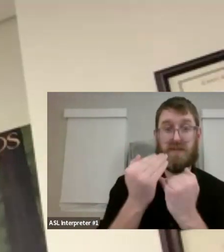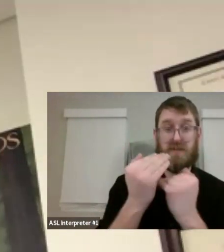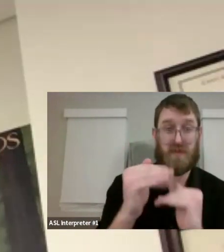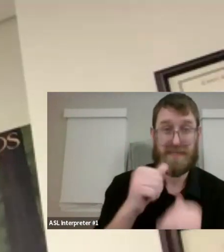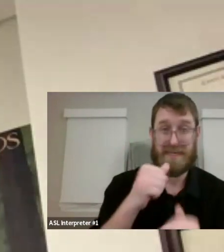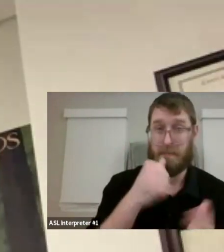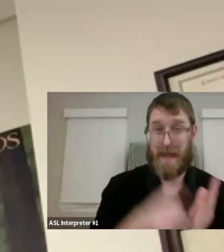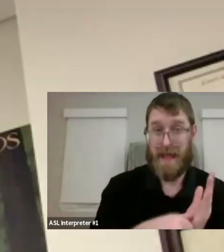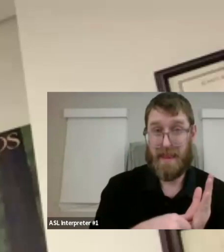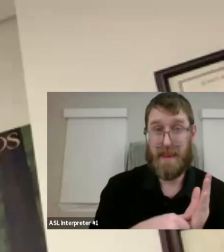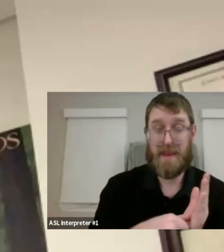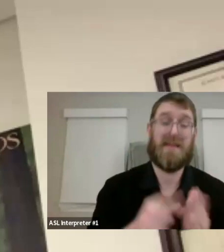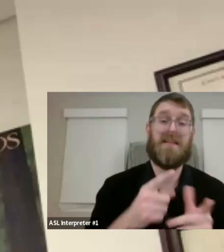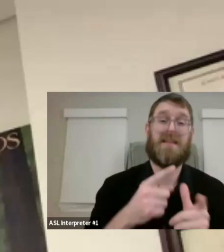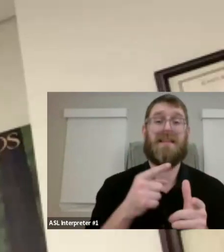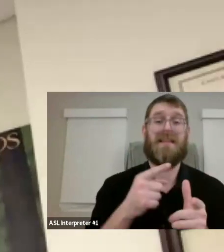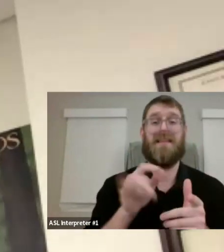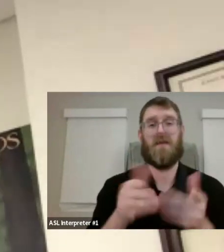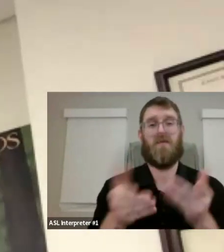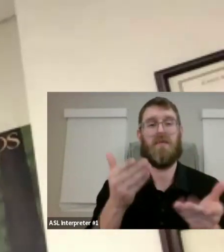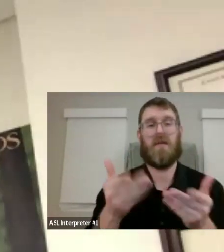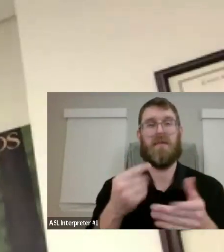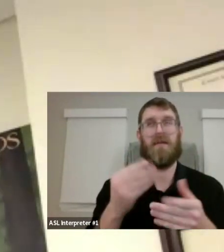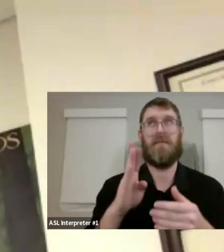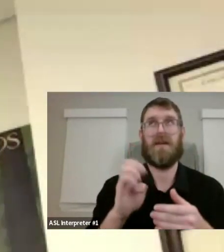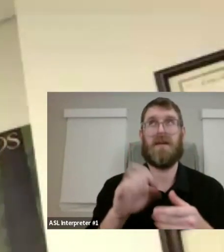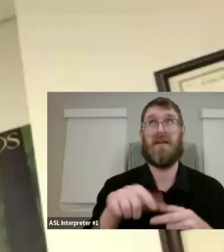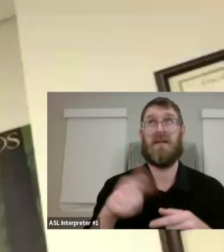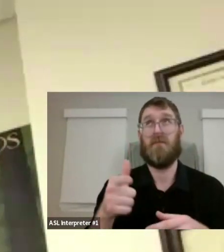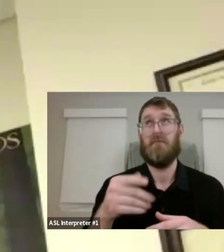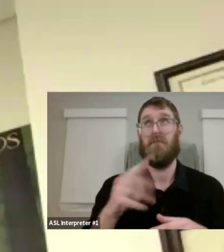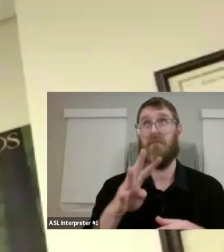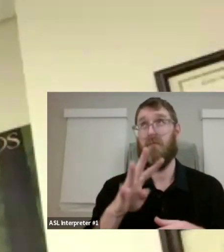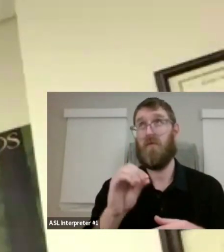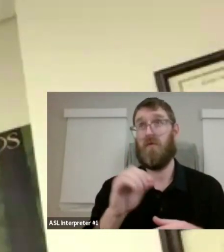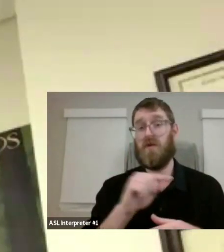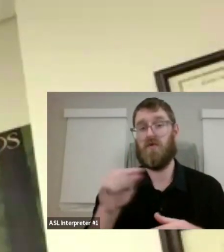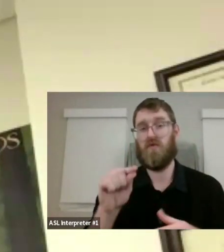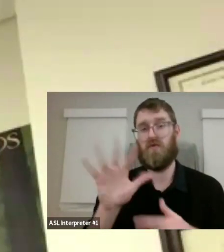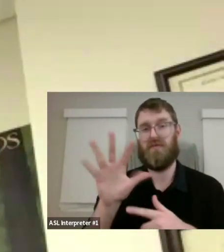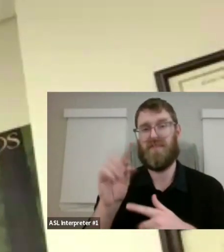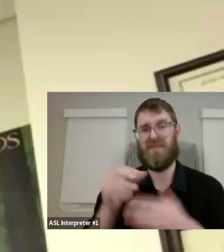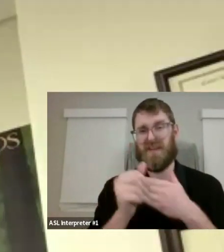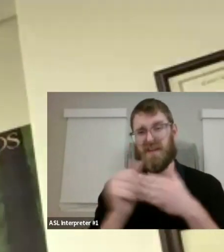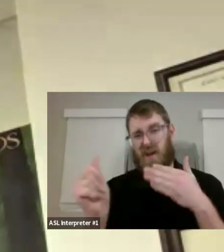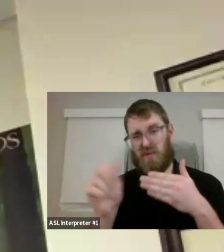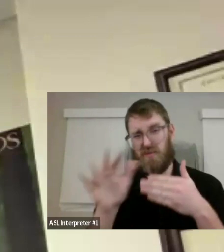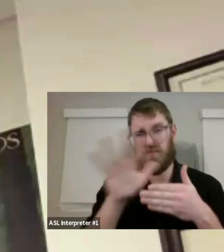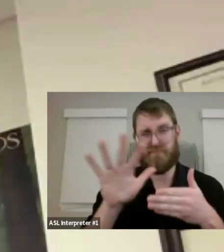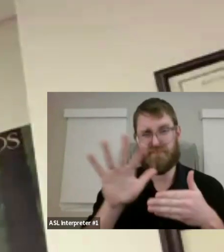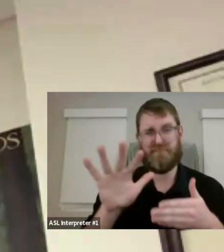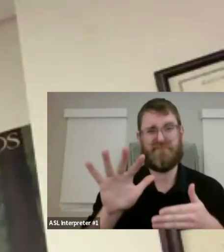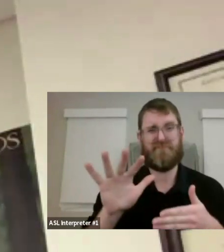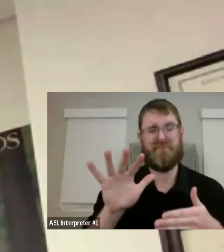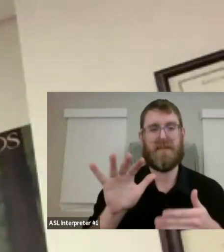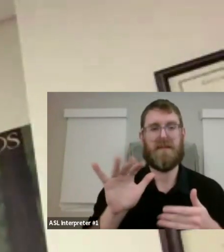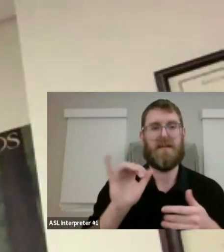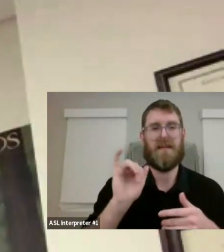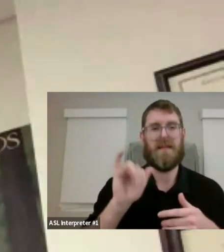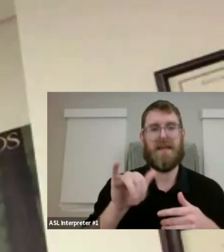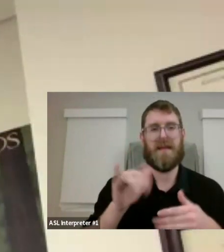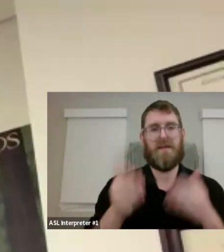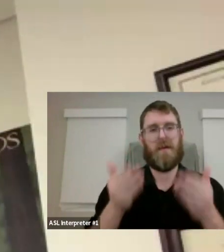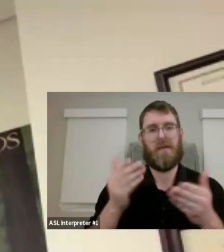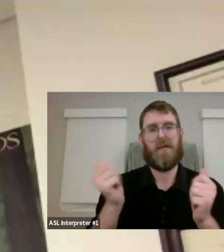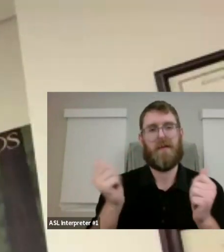that would be another probably $40 to $50. That's probably